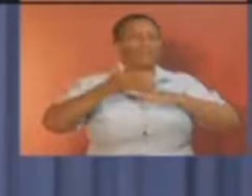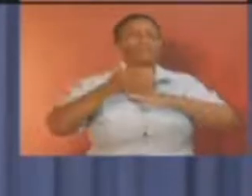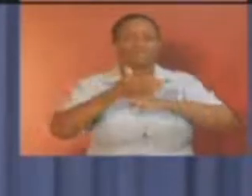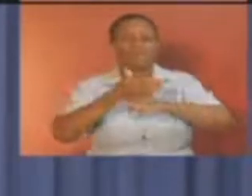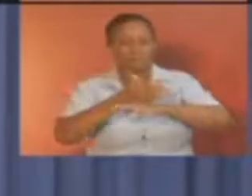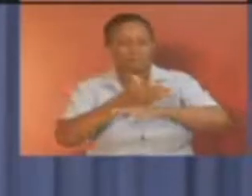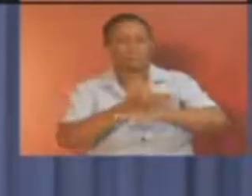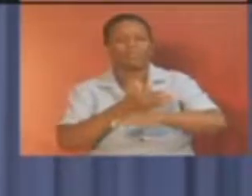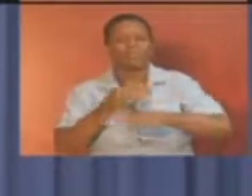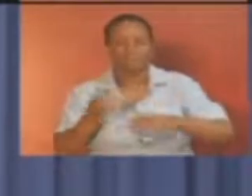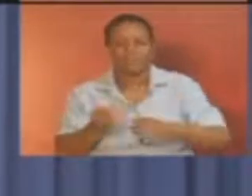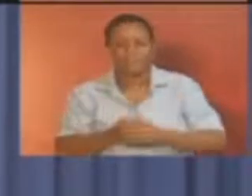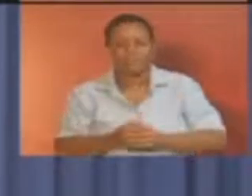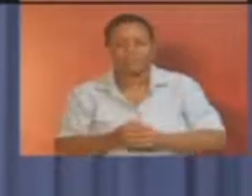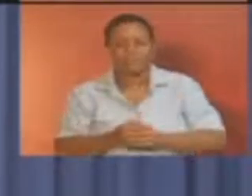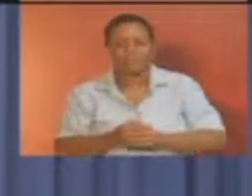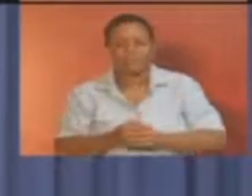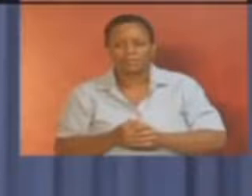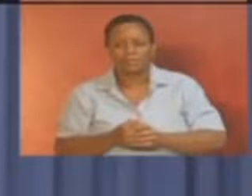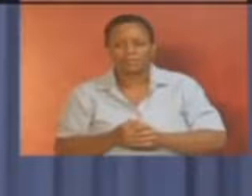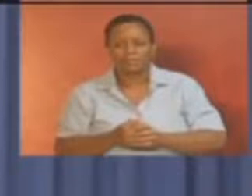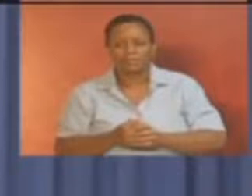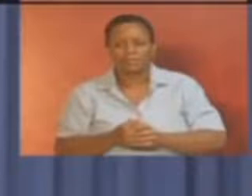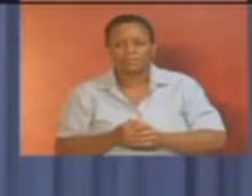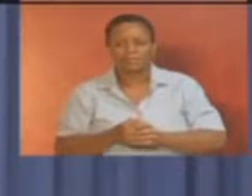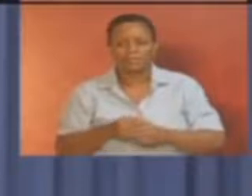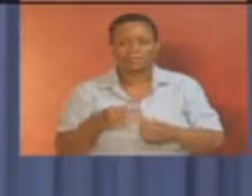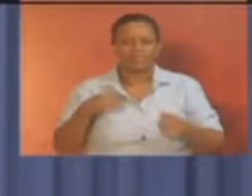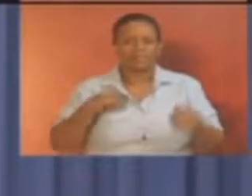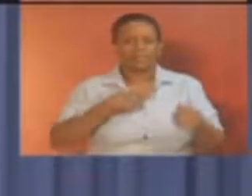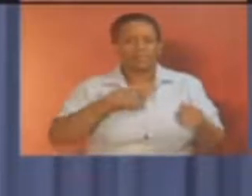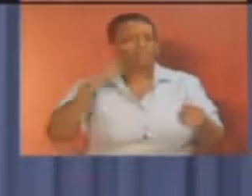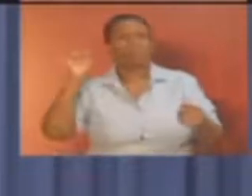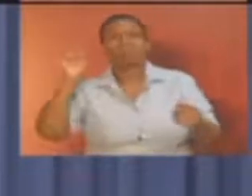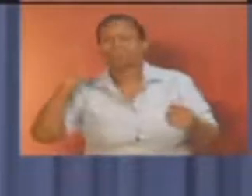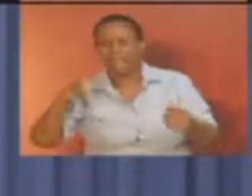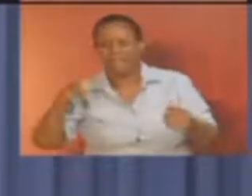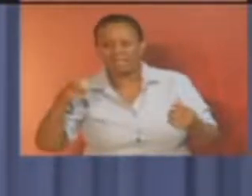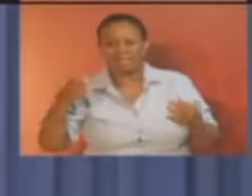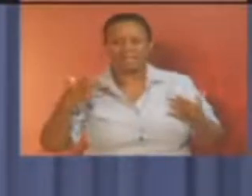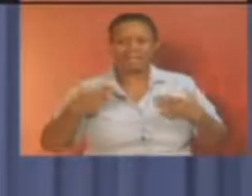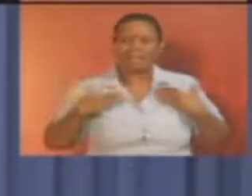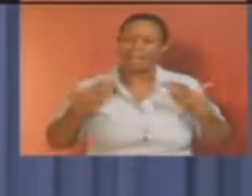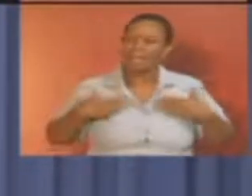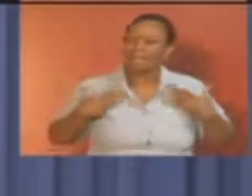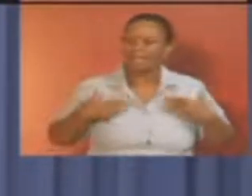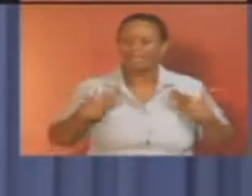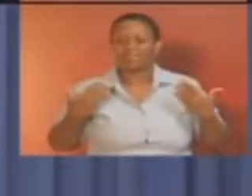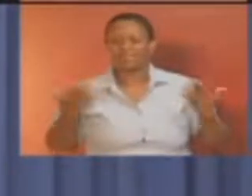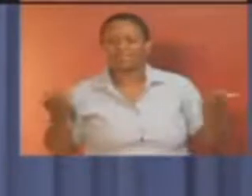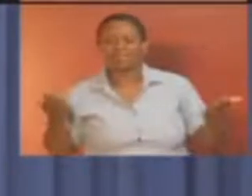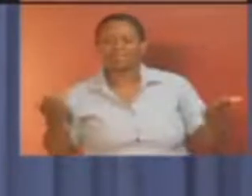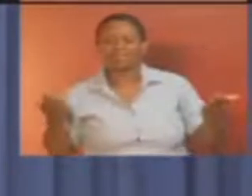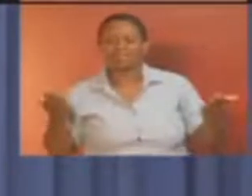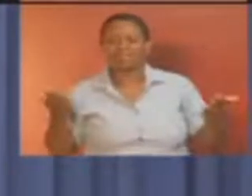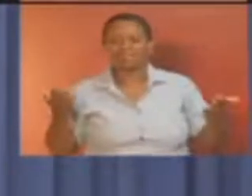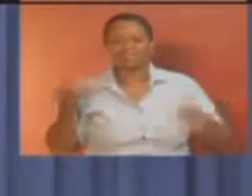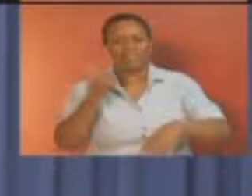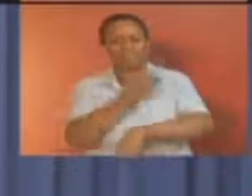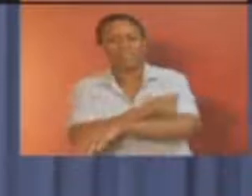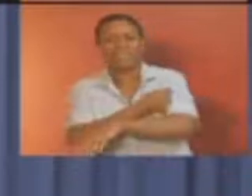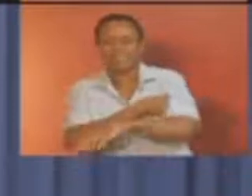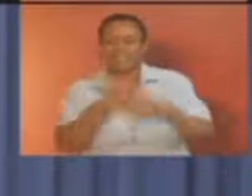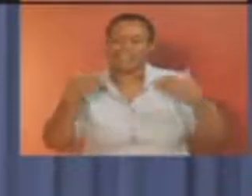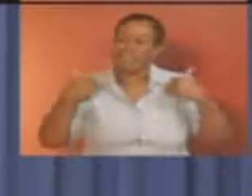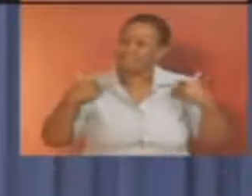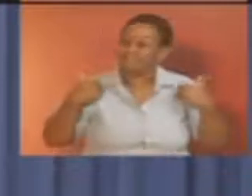bit happy about the fact that there are lines, because there are people who want to get vaccinated. There are some countries that have vaccines and nobody